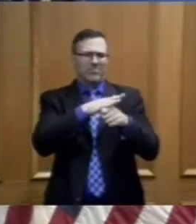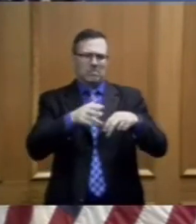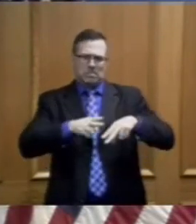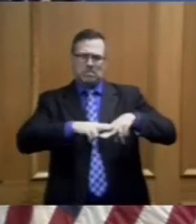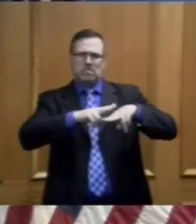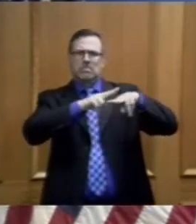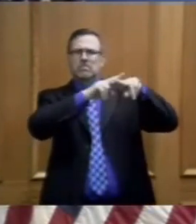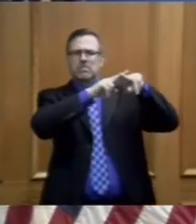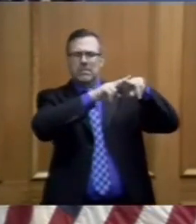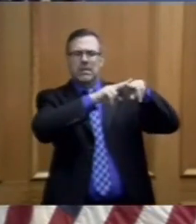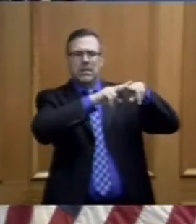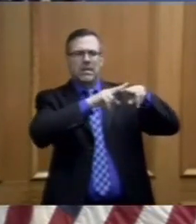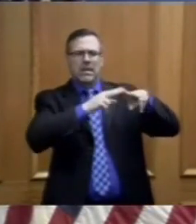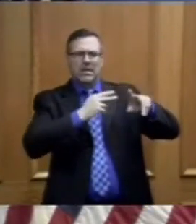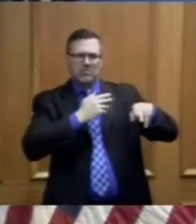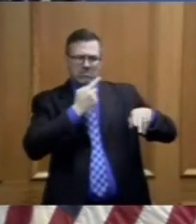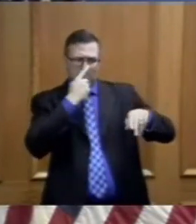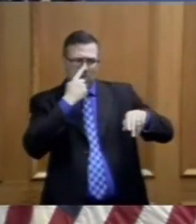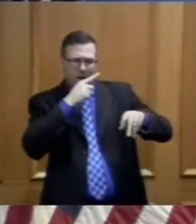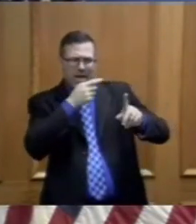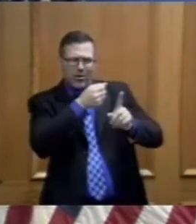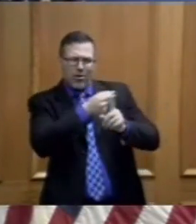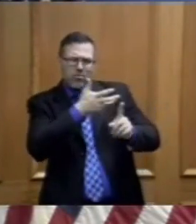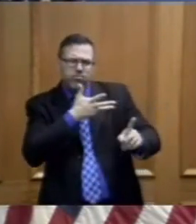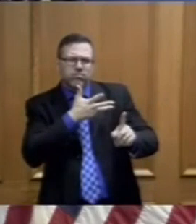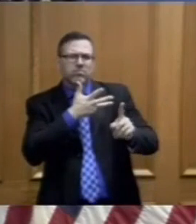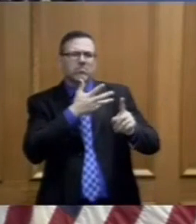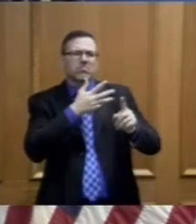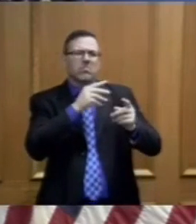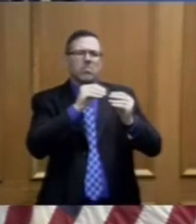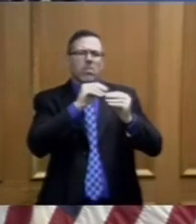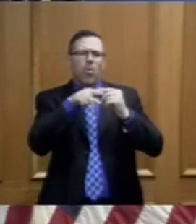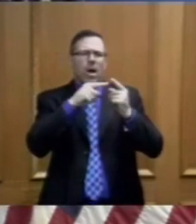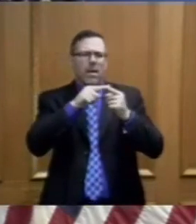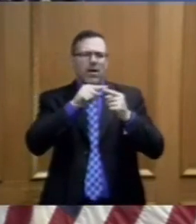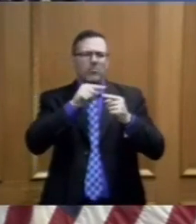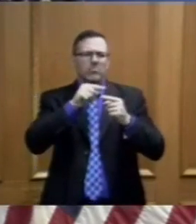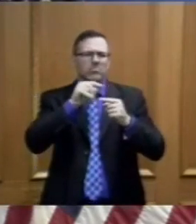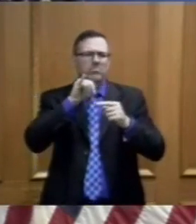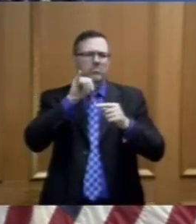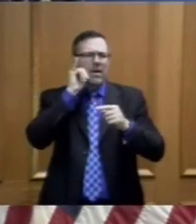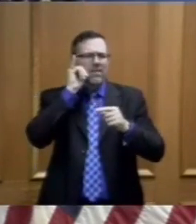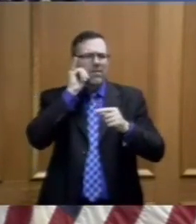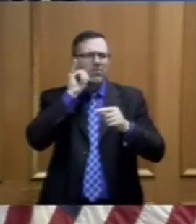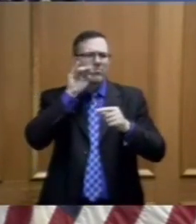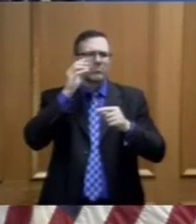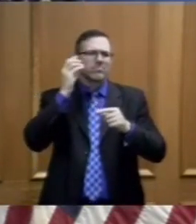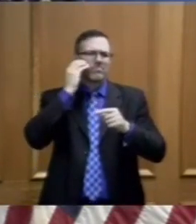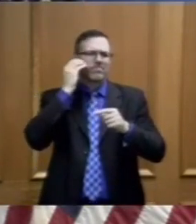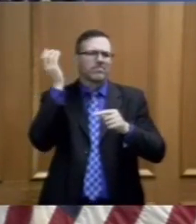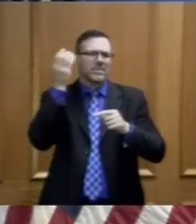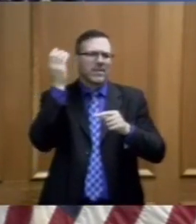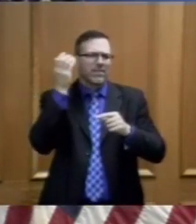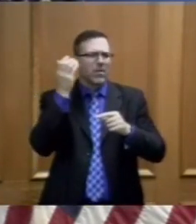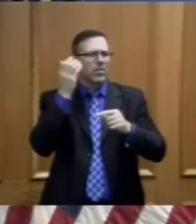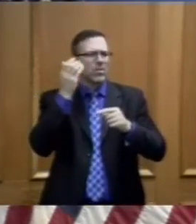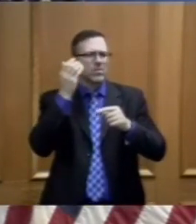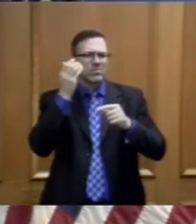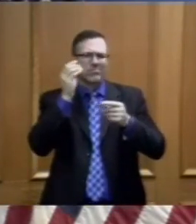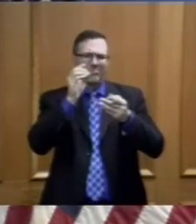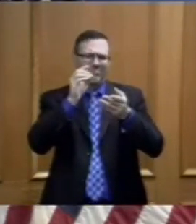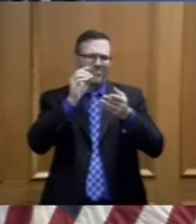could tell us a little bit more about this cell phone tracking that was mentioned, you know, what that entails,